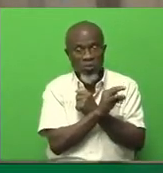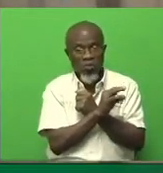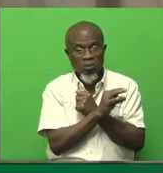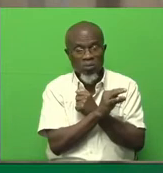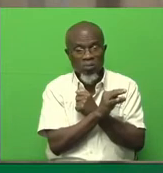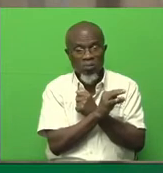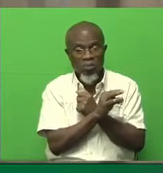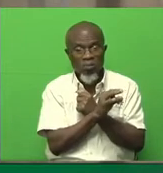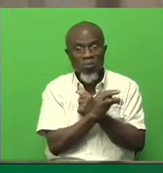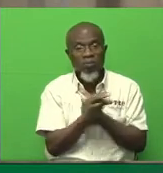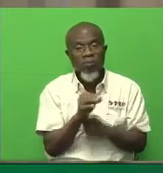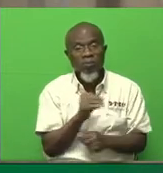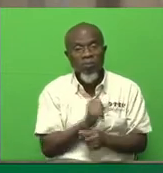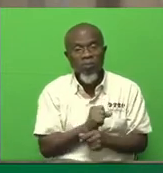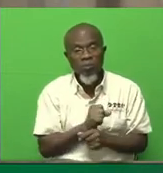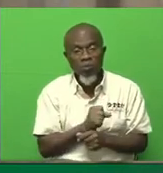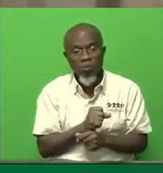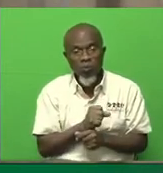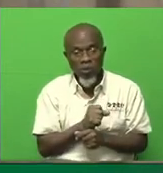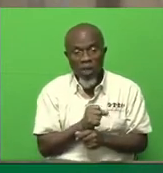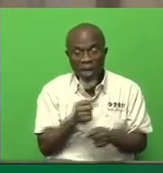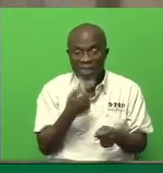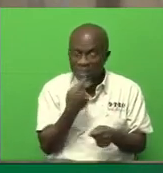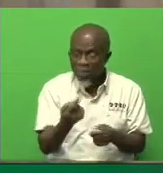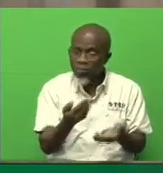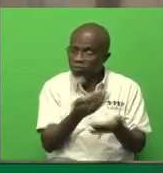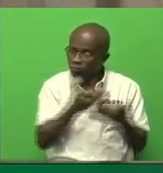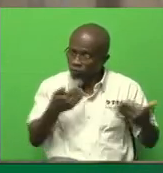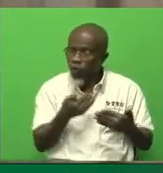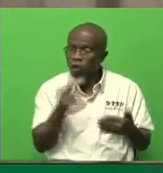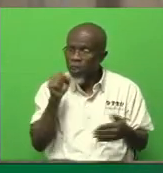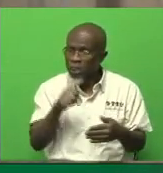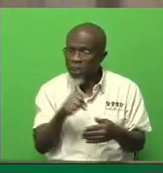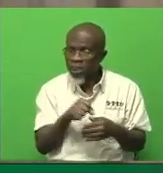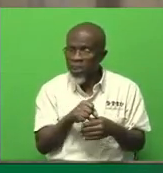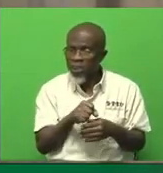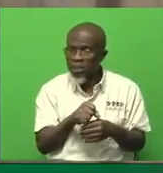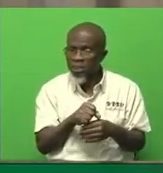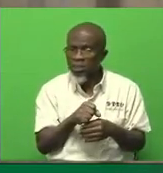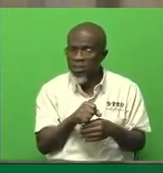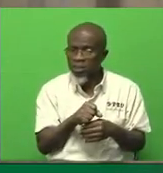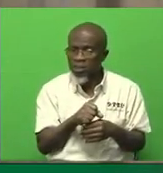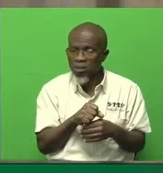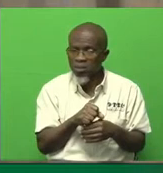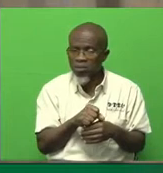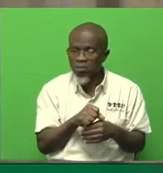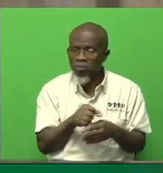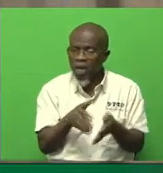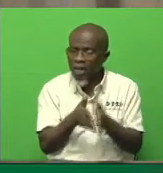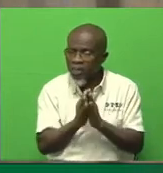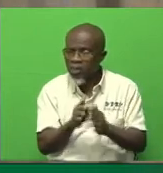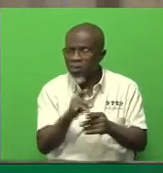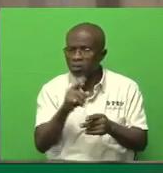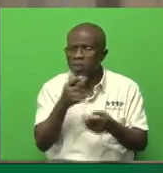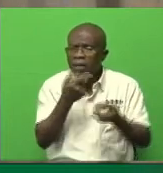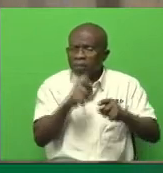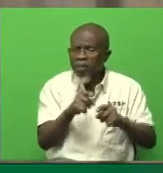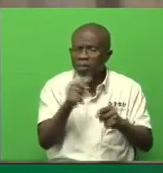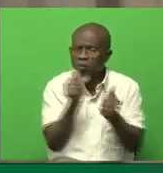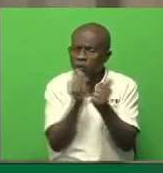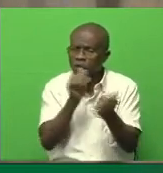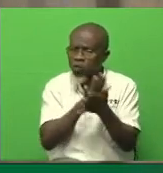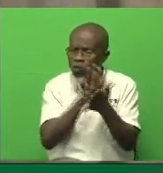before we wrote several letters to find out about what is occurring with school transportation they told us it's happening